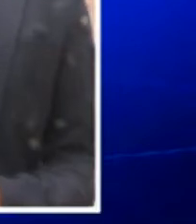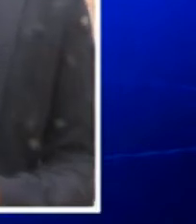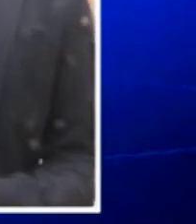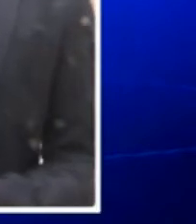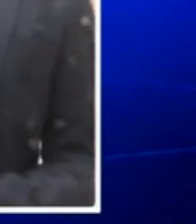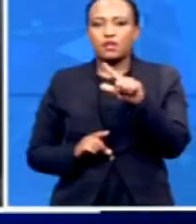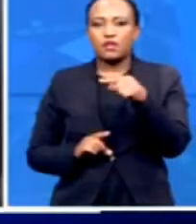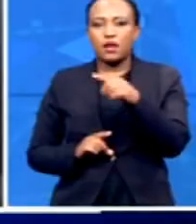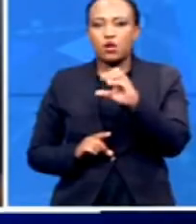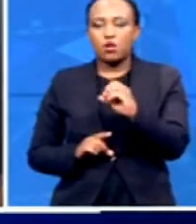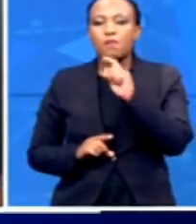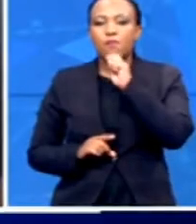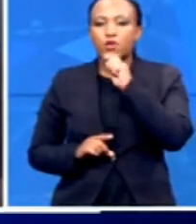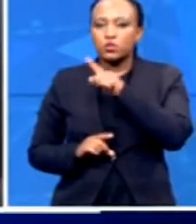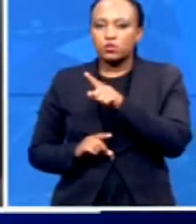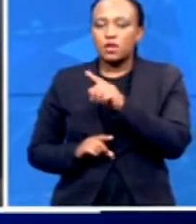this morning?